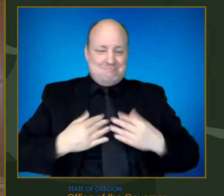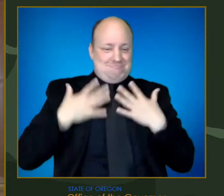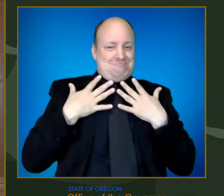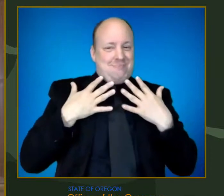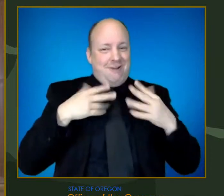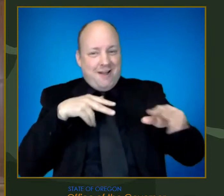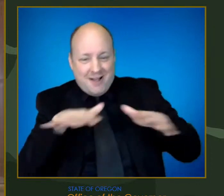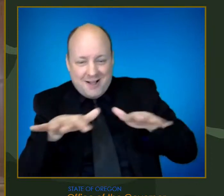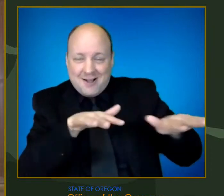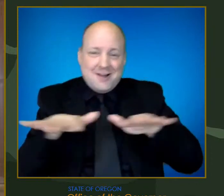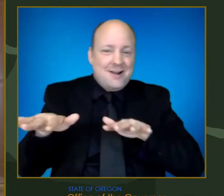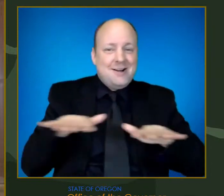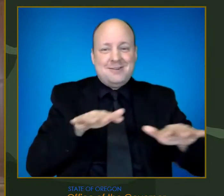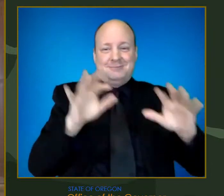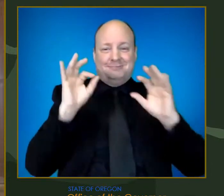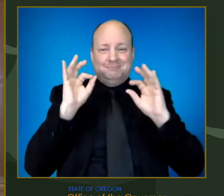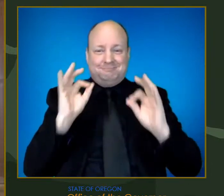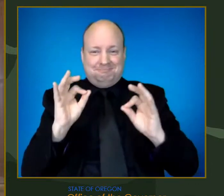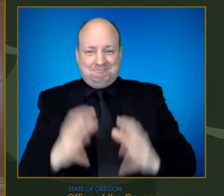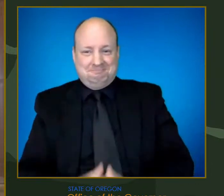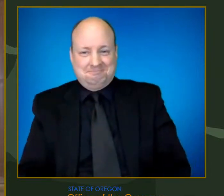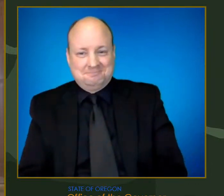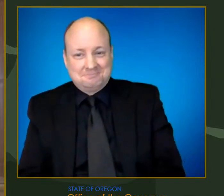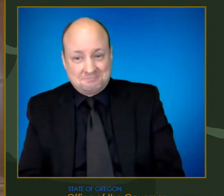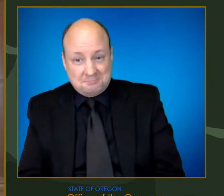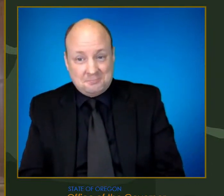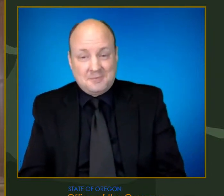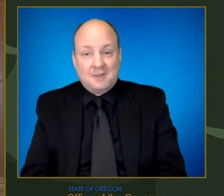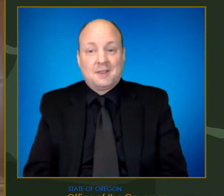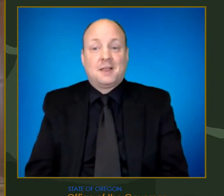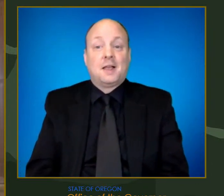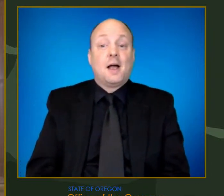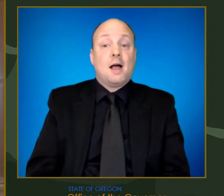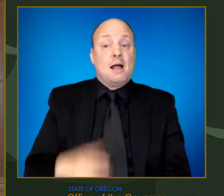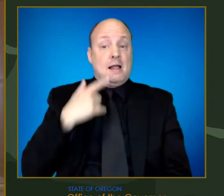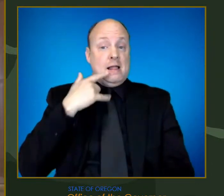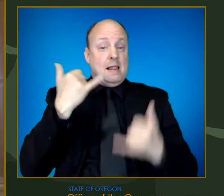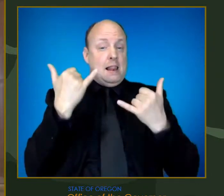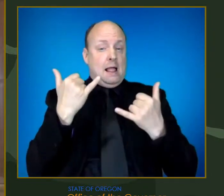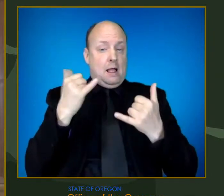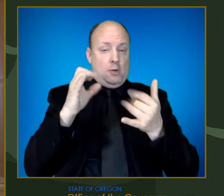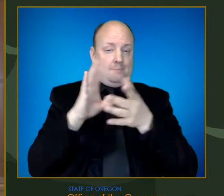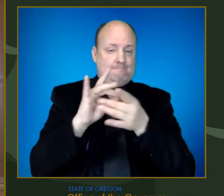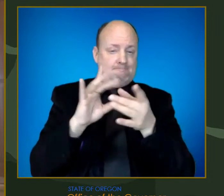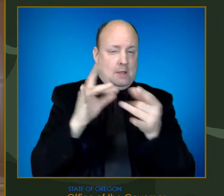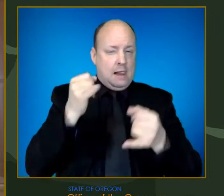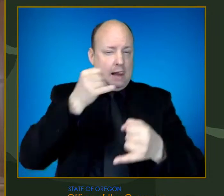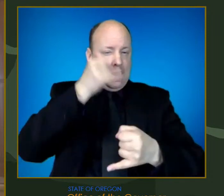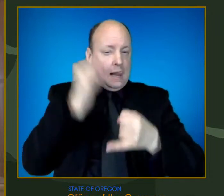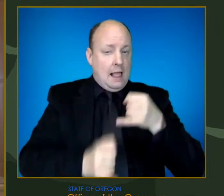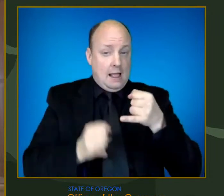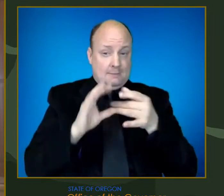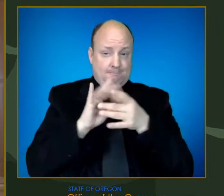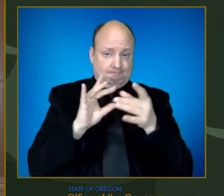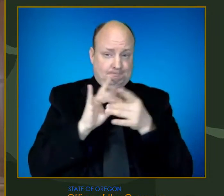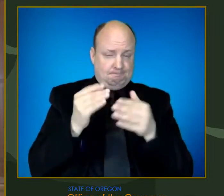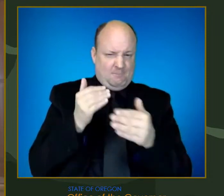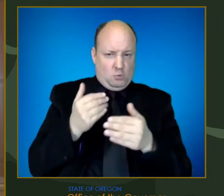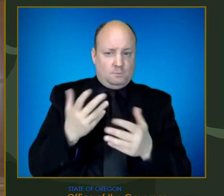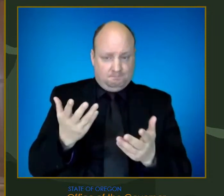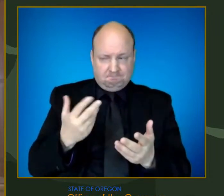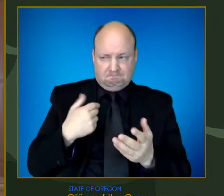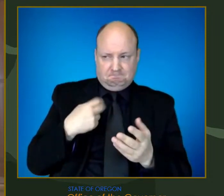too. Last, I want to end with an important announcement unrelated to COVID. We're entering